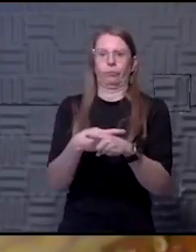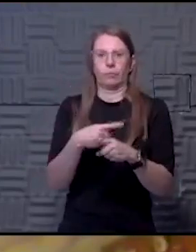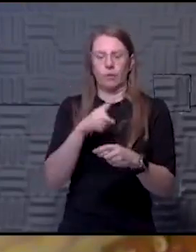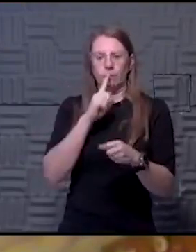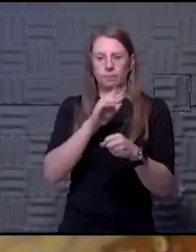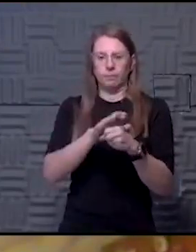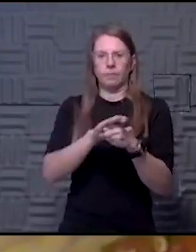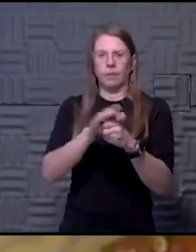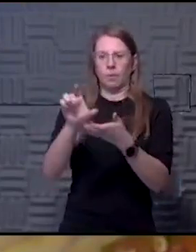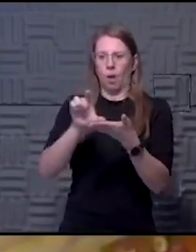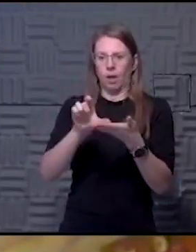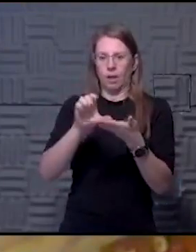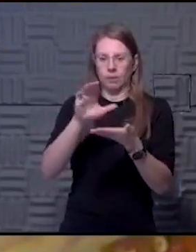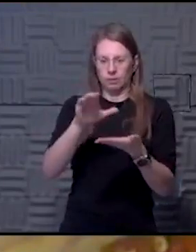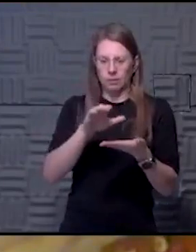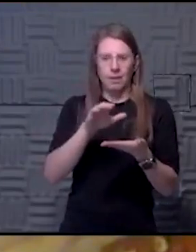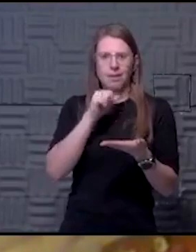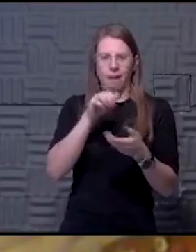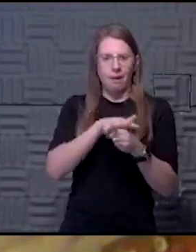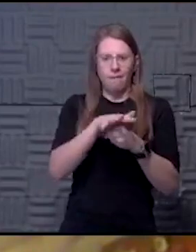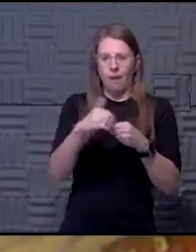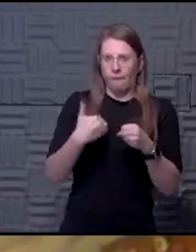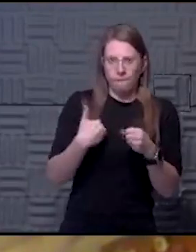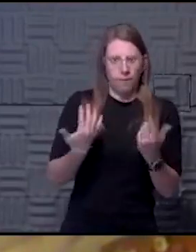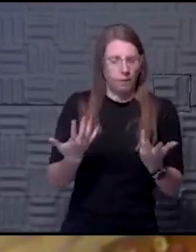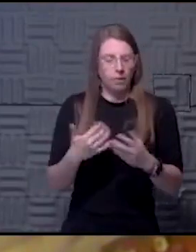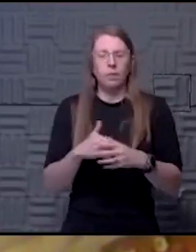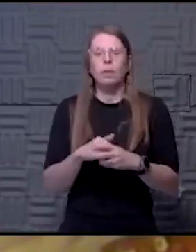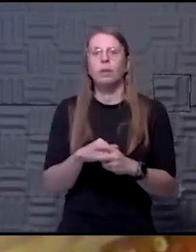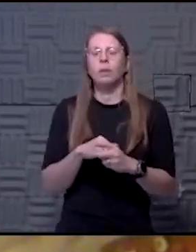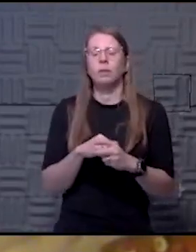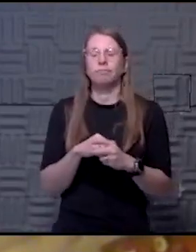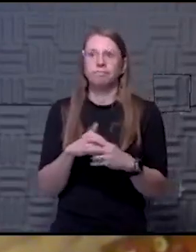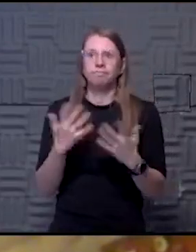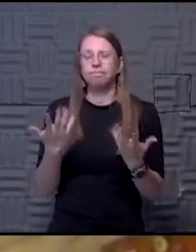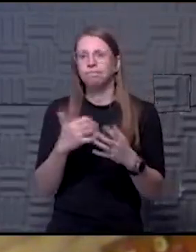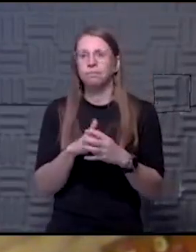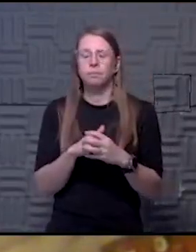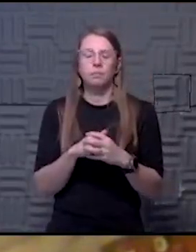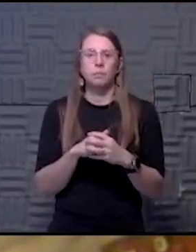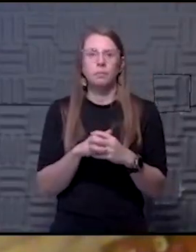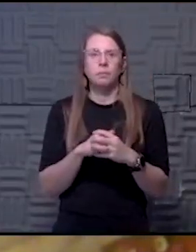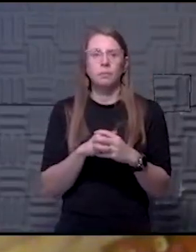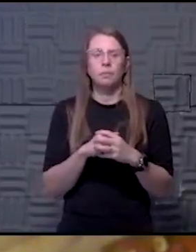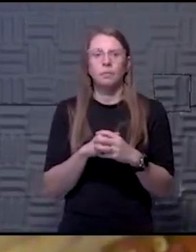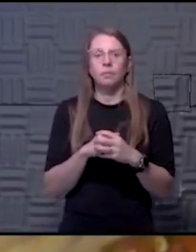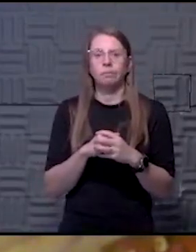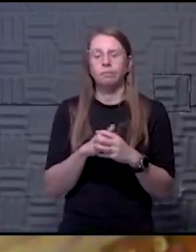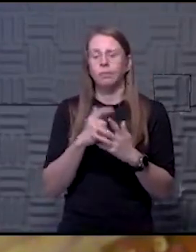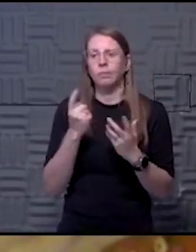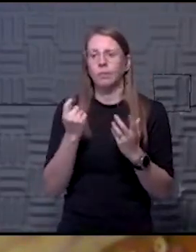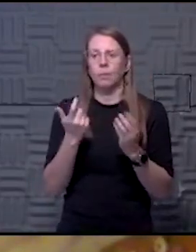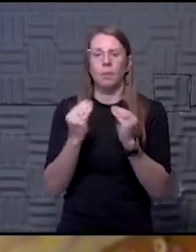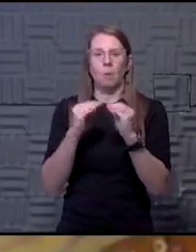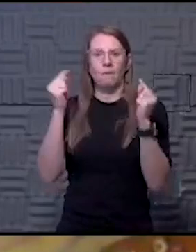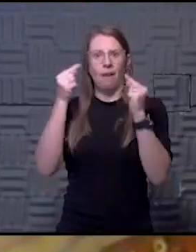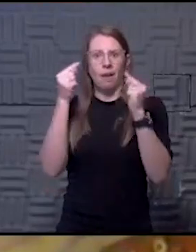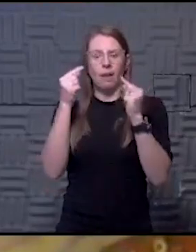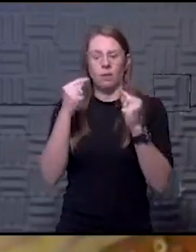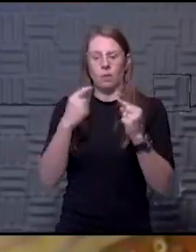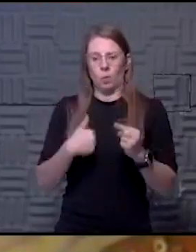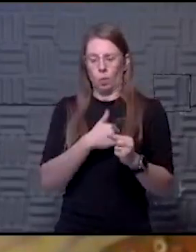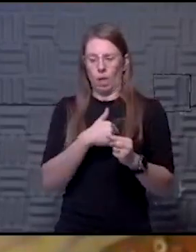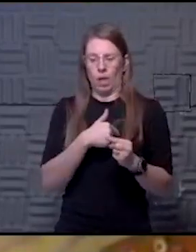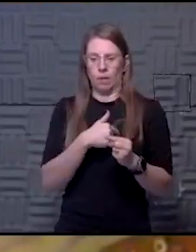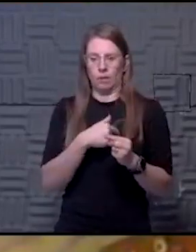have not come through. It was kind of a further headache when we heard that this kind